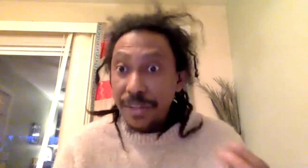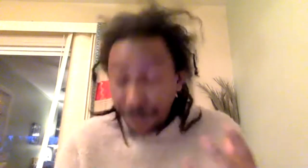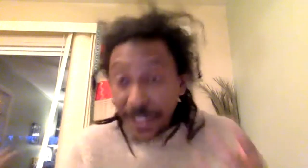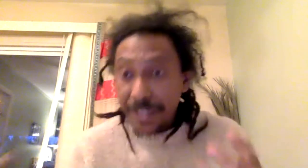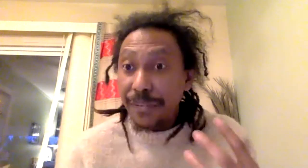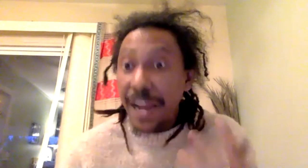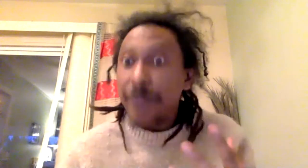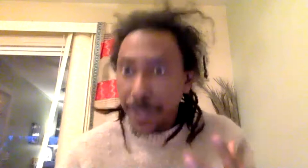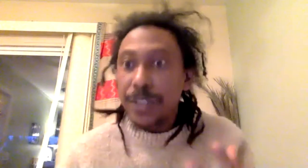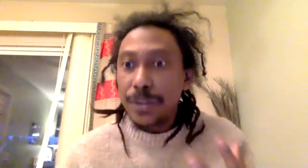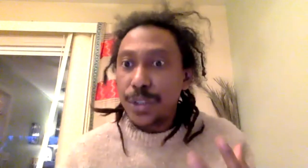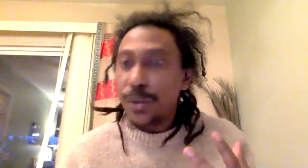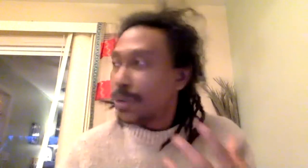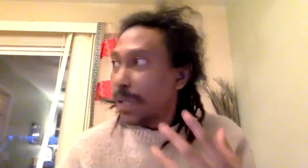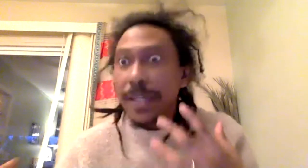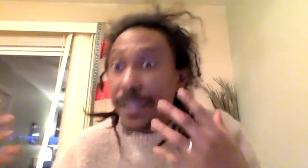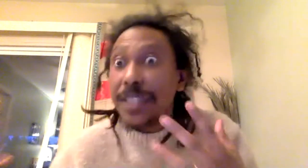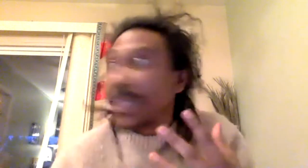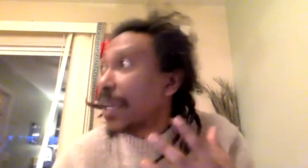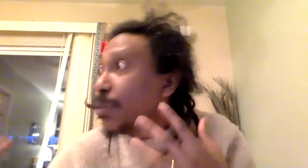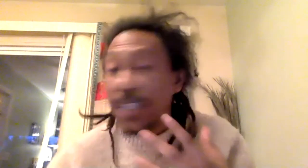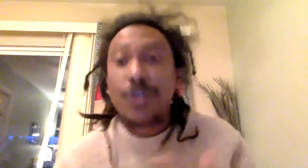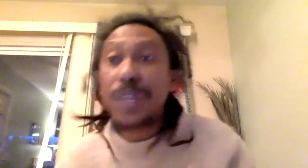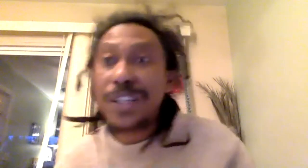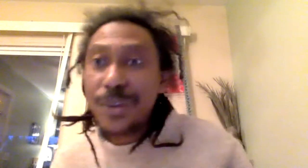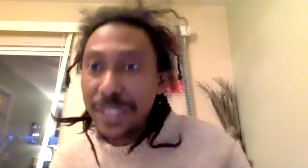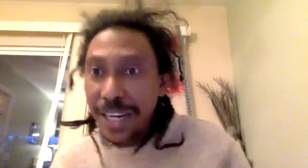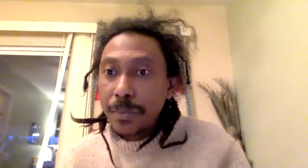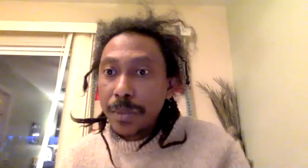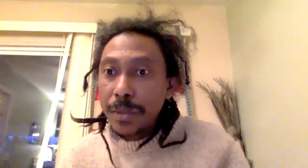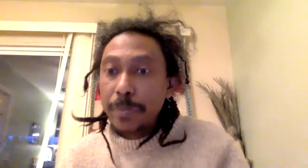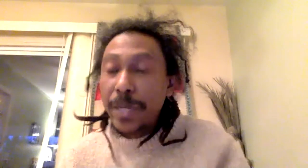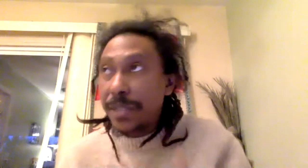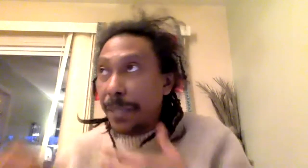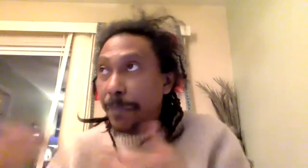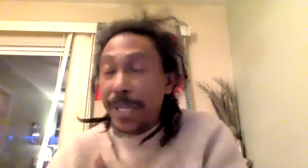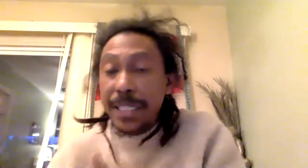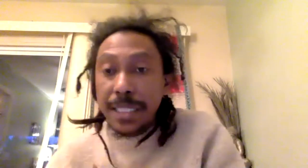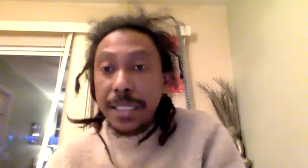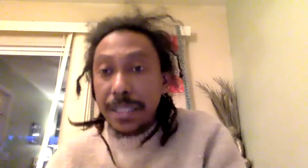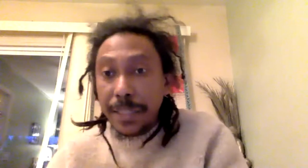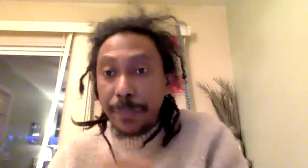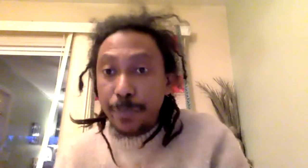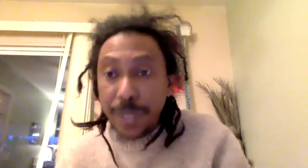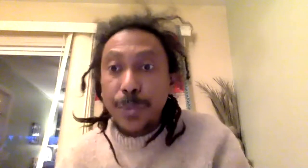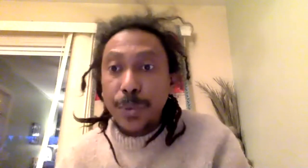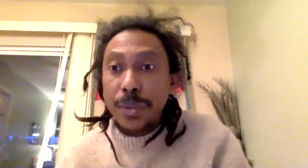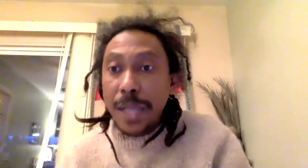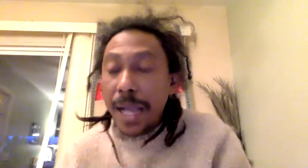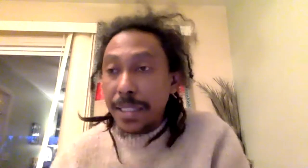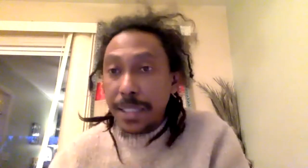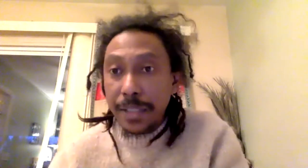you're gonna feel the vibration, so you're gonna understand what's going on there. But the basic is the